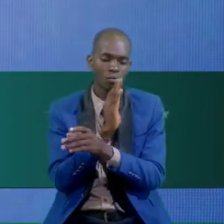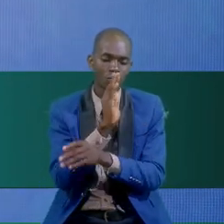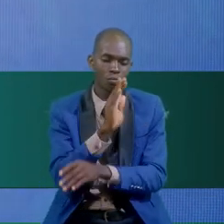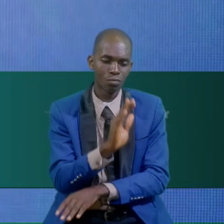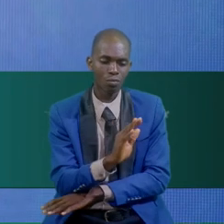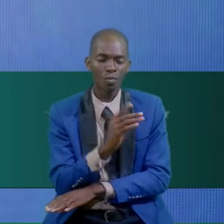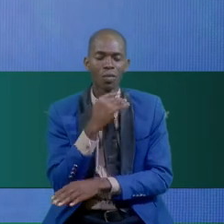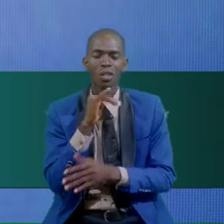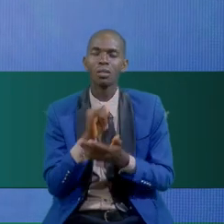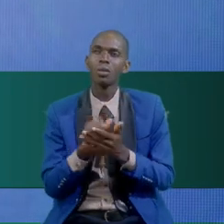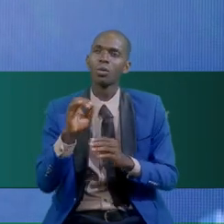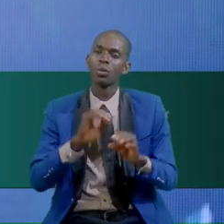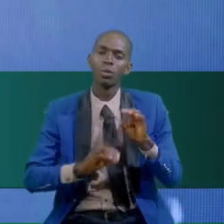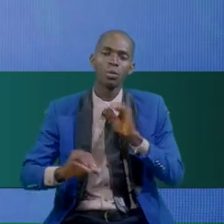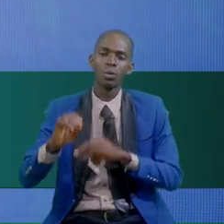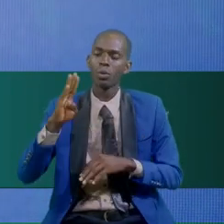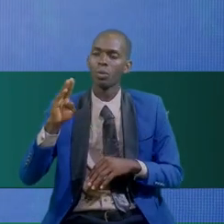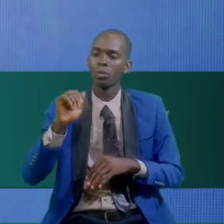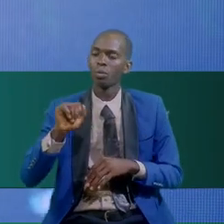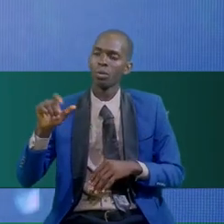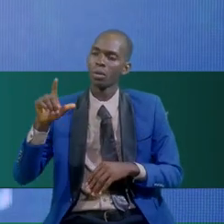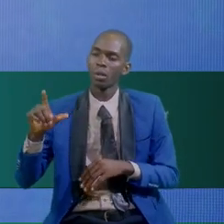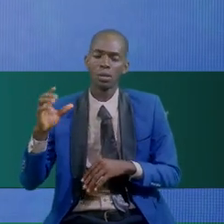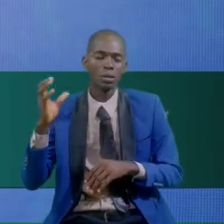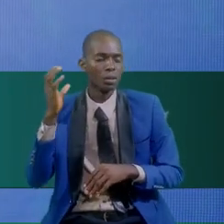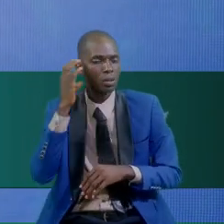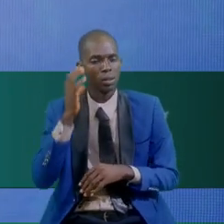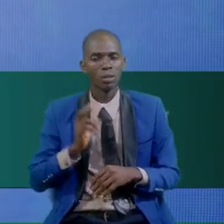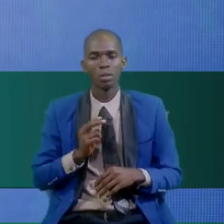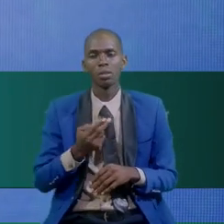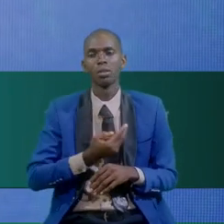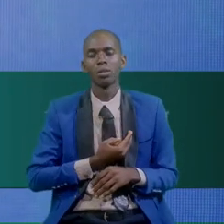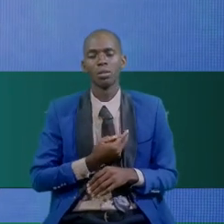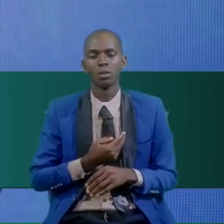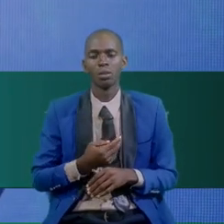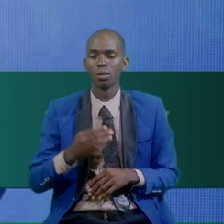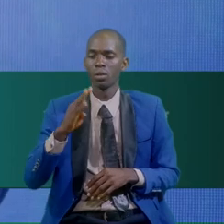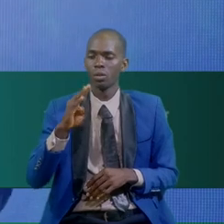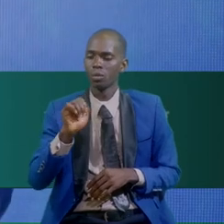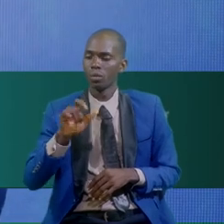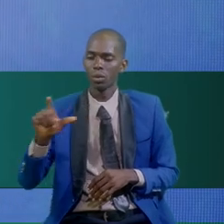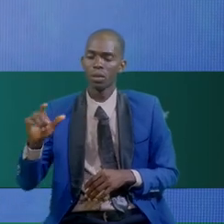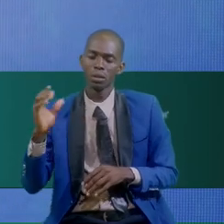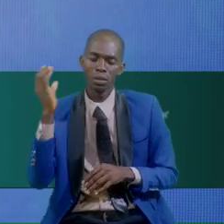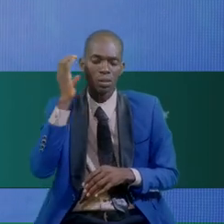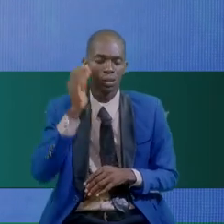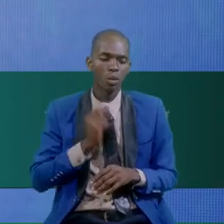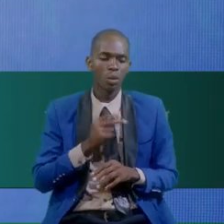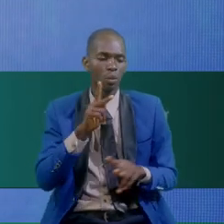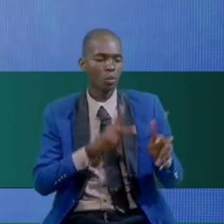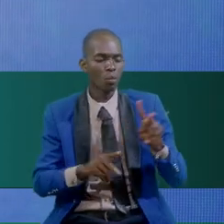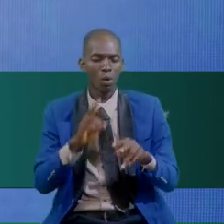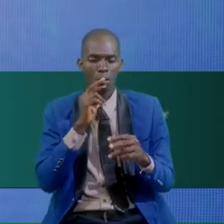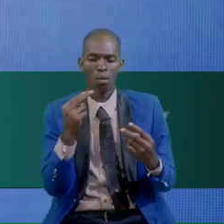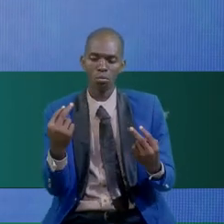What a predicament, Baal, hear us. The people are watching. Baal,